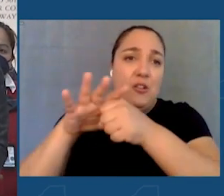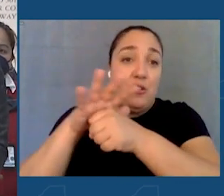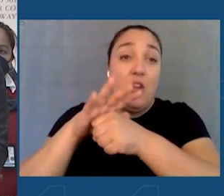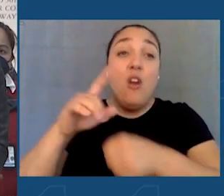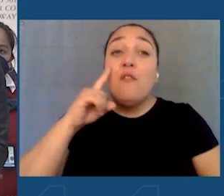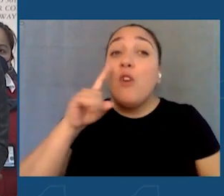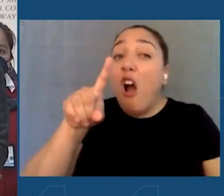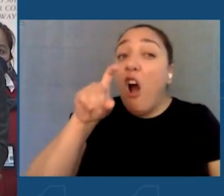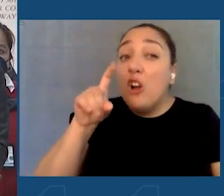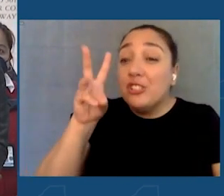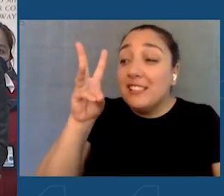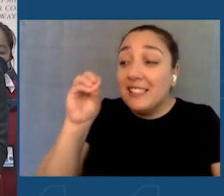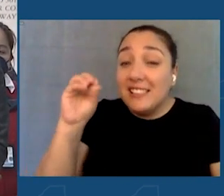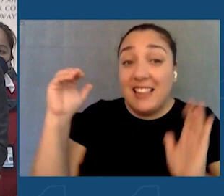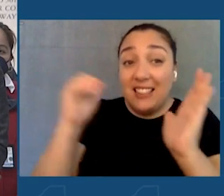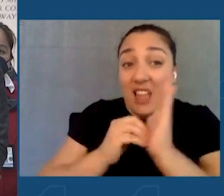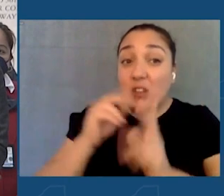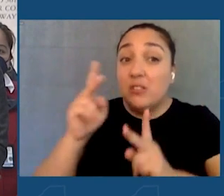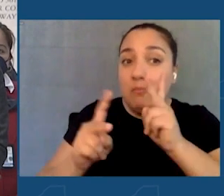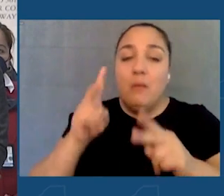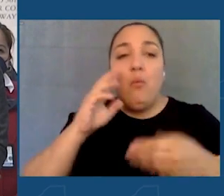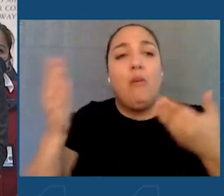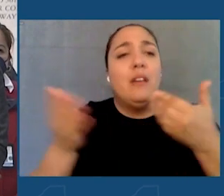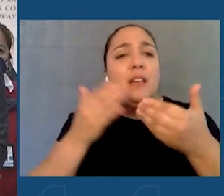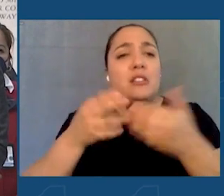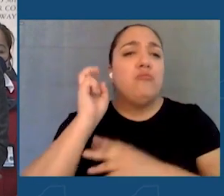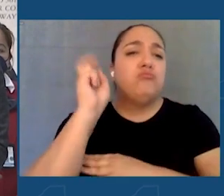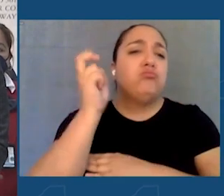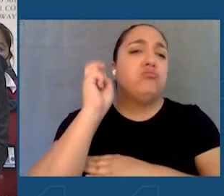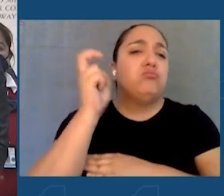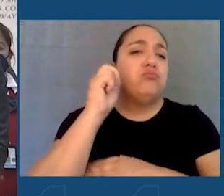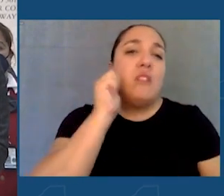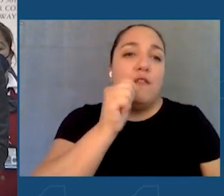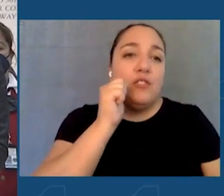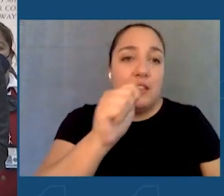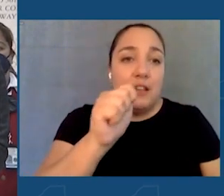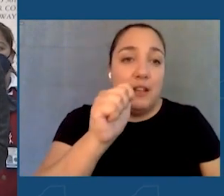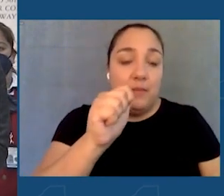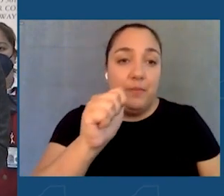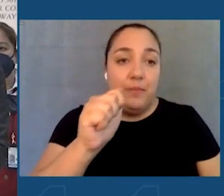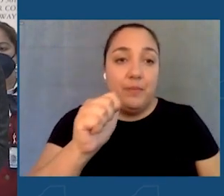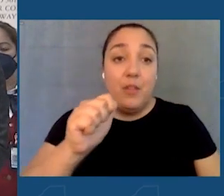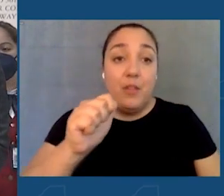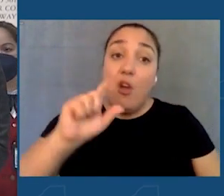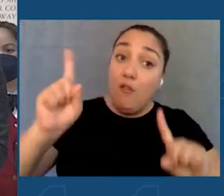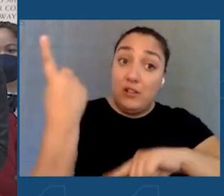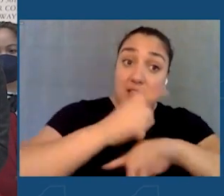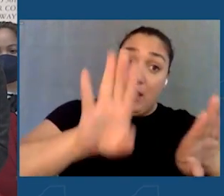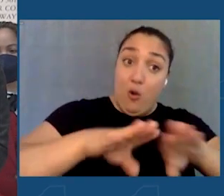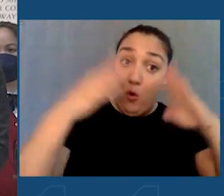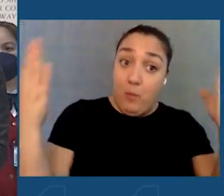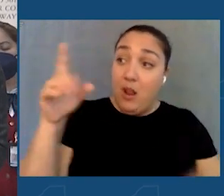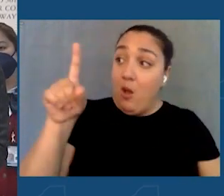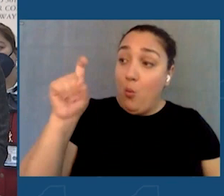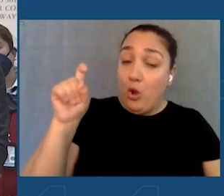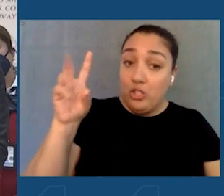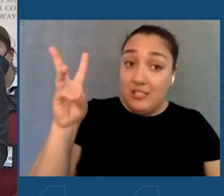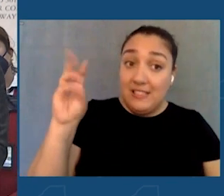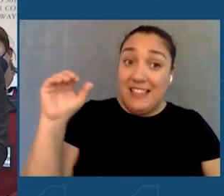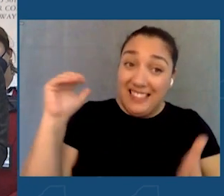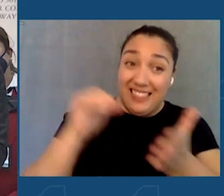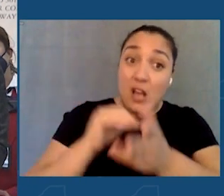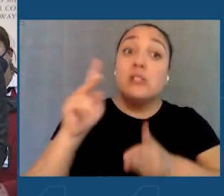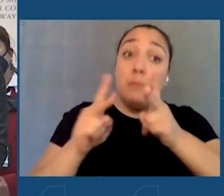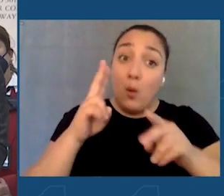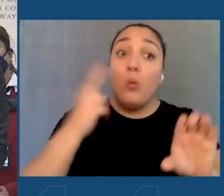160,000 people every day. Day one, 160,000 people will be on these trains, cutting